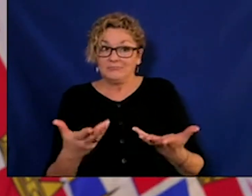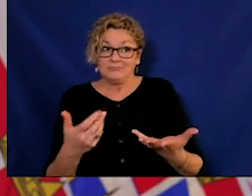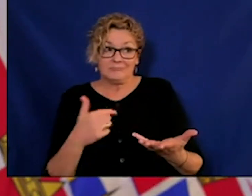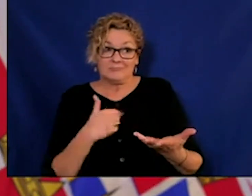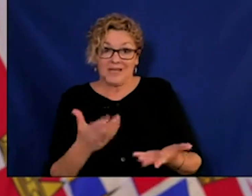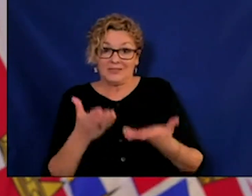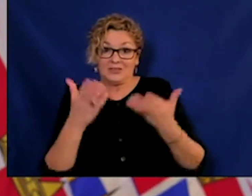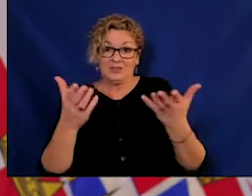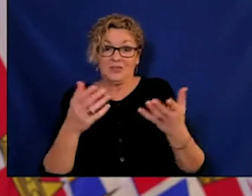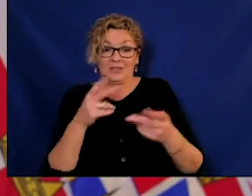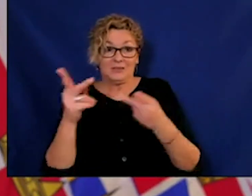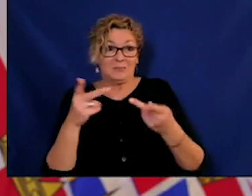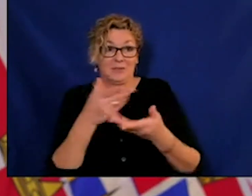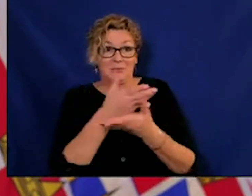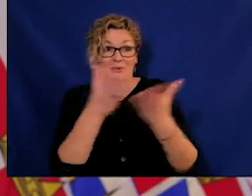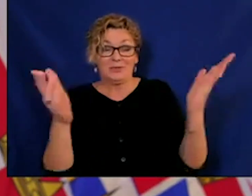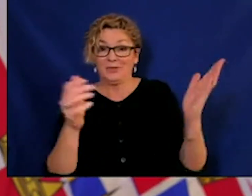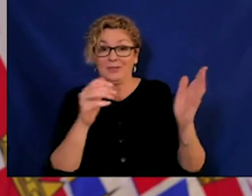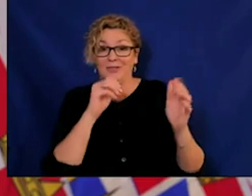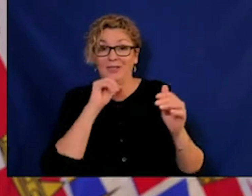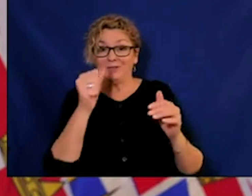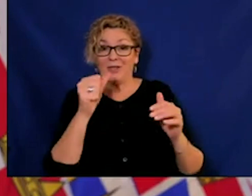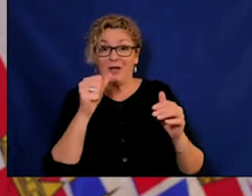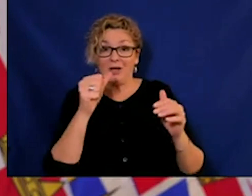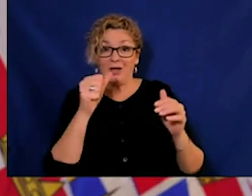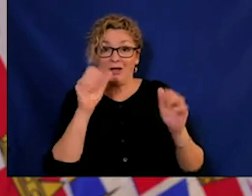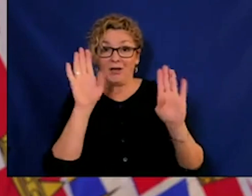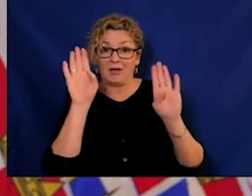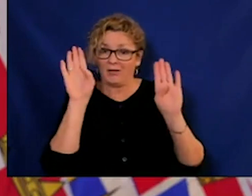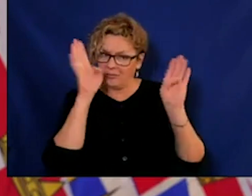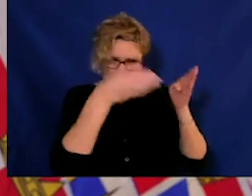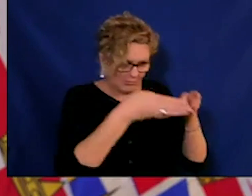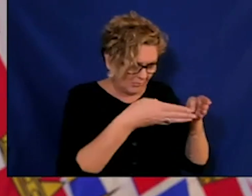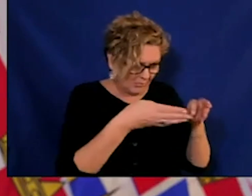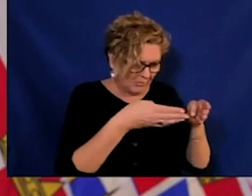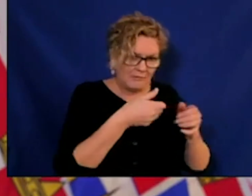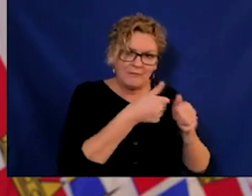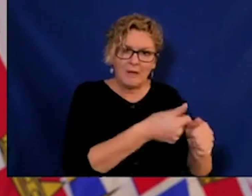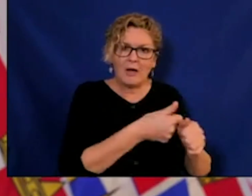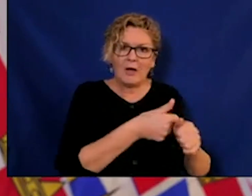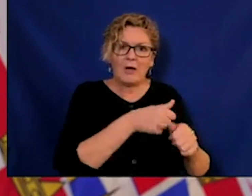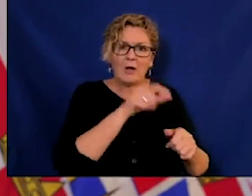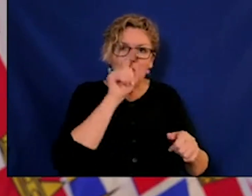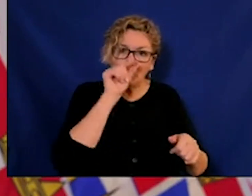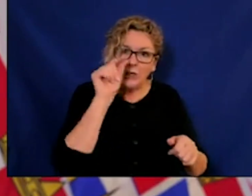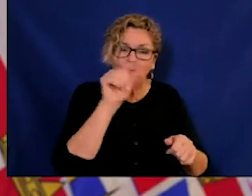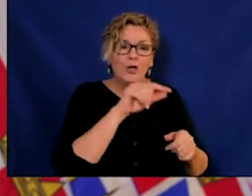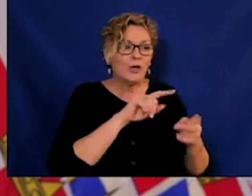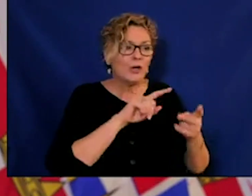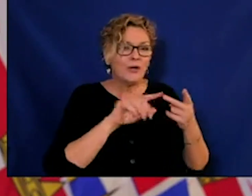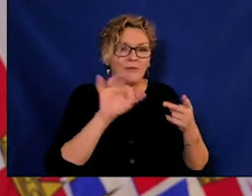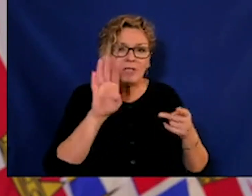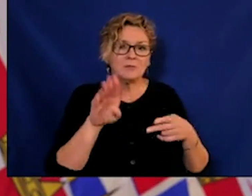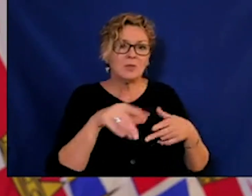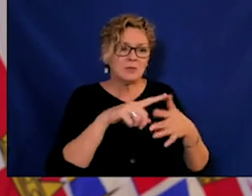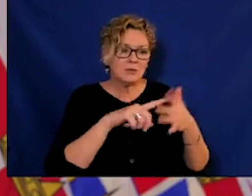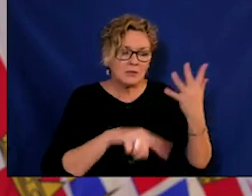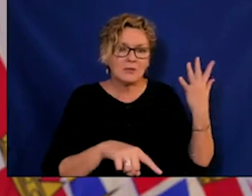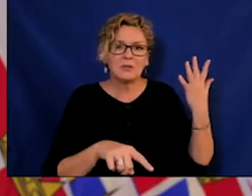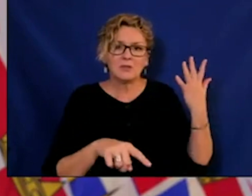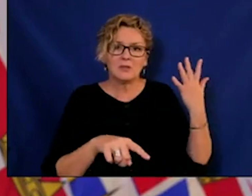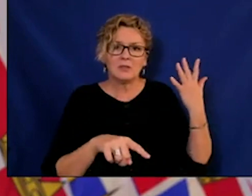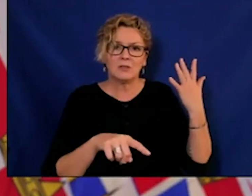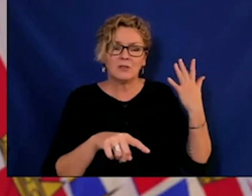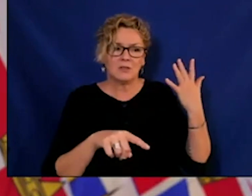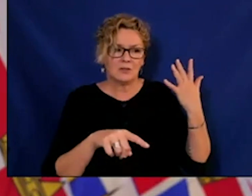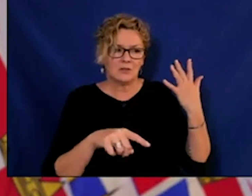so often? But, yes, it is important. And we have, from the very beginning, been open in this. And people send